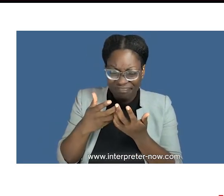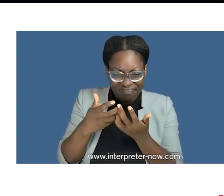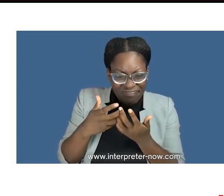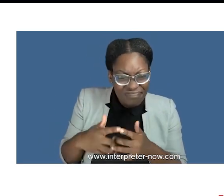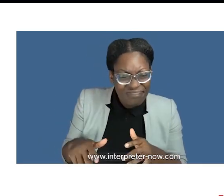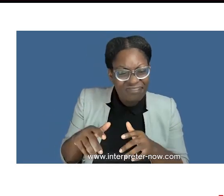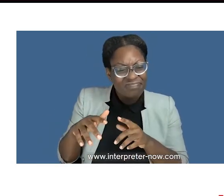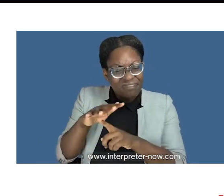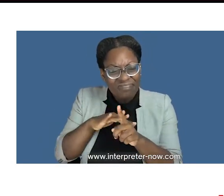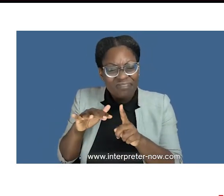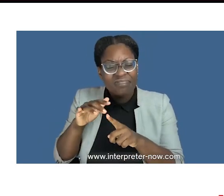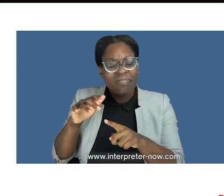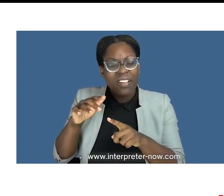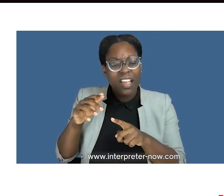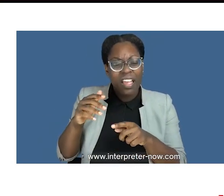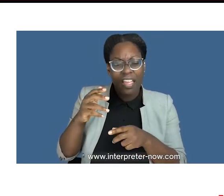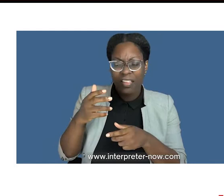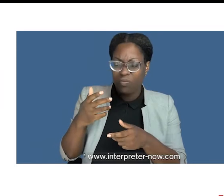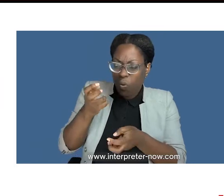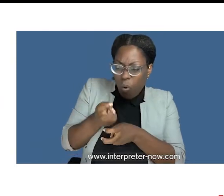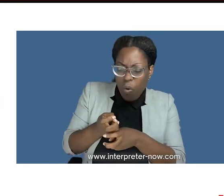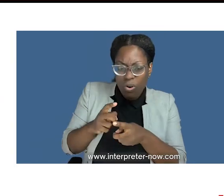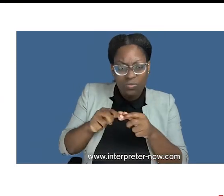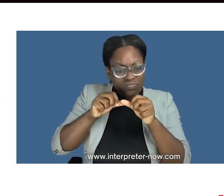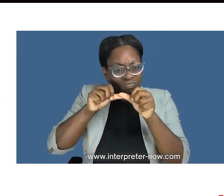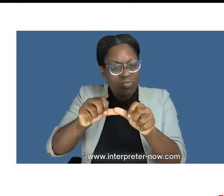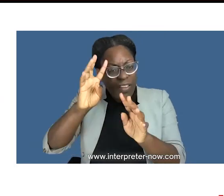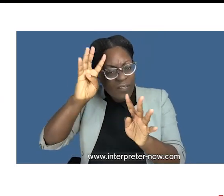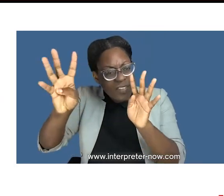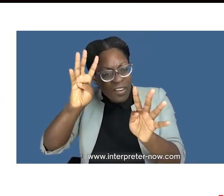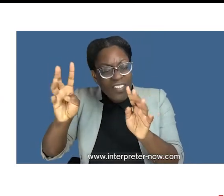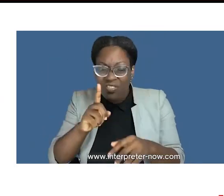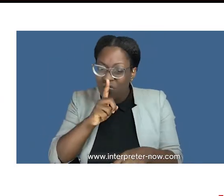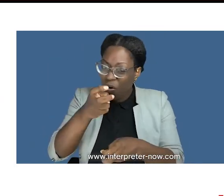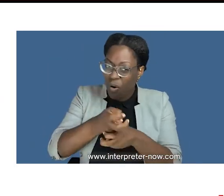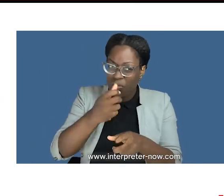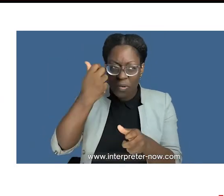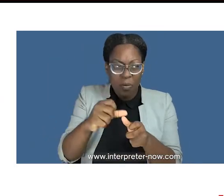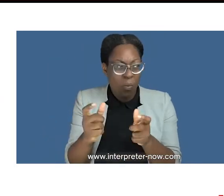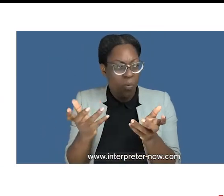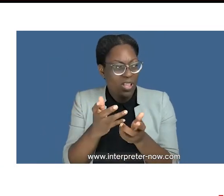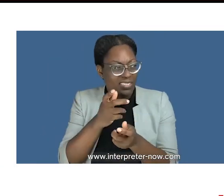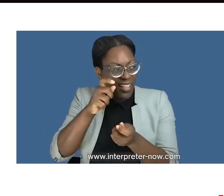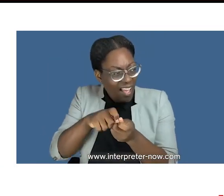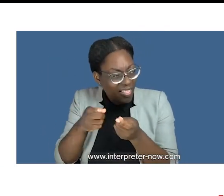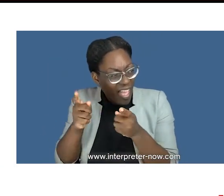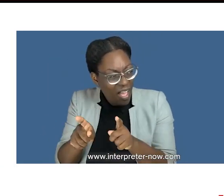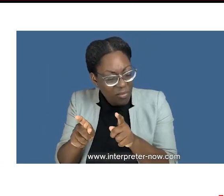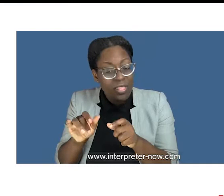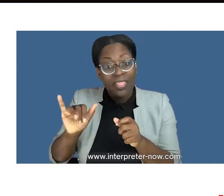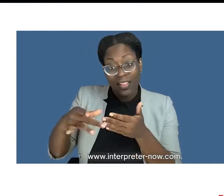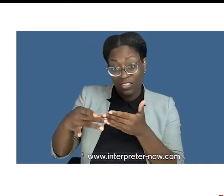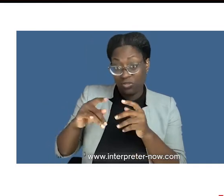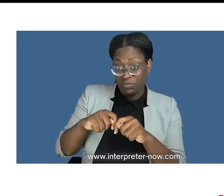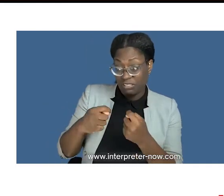innovative. It took me a while to kind of realize what was happening. I was the only woman on a leadership team of 19.